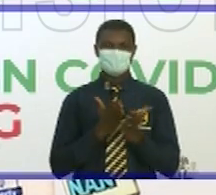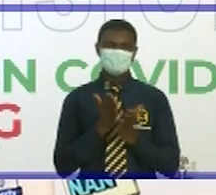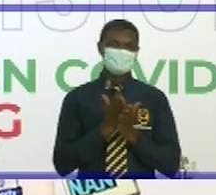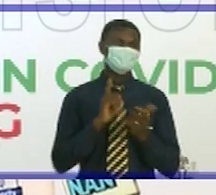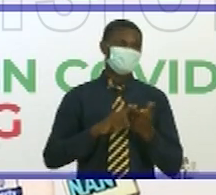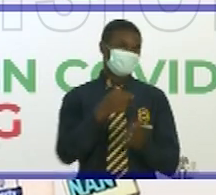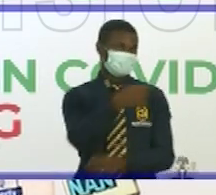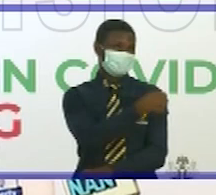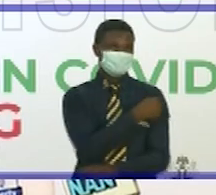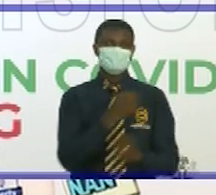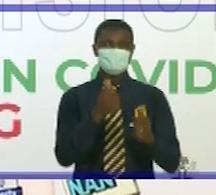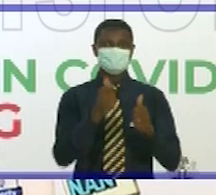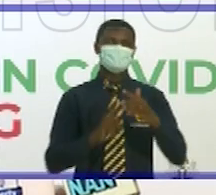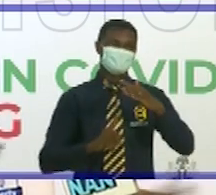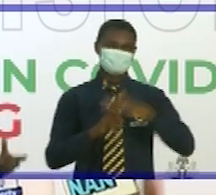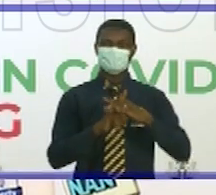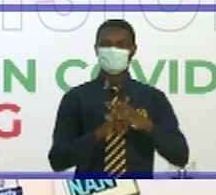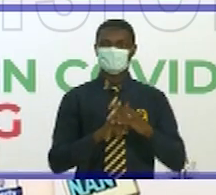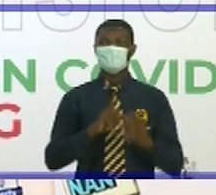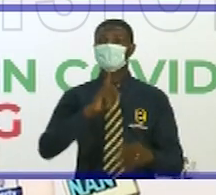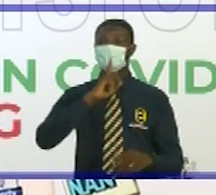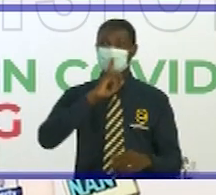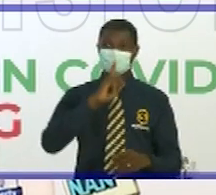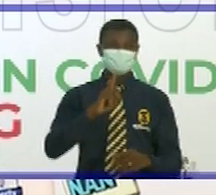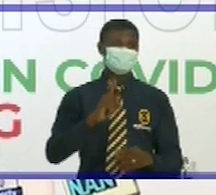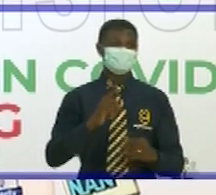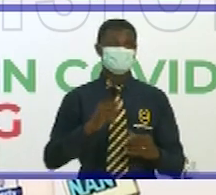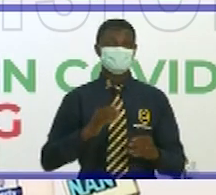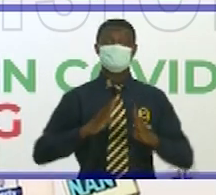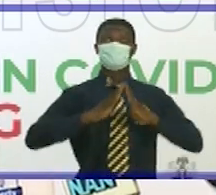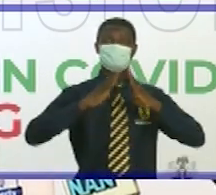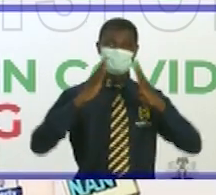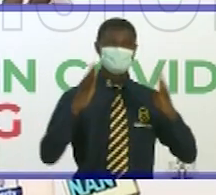on scene. But the big boys are already cornering it in terms of